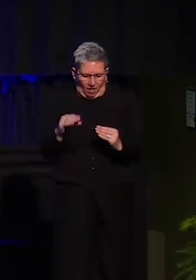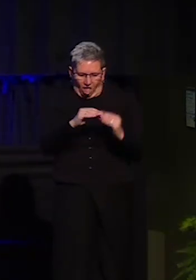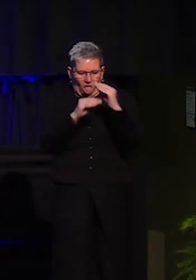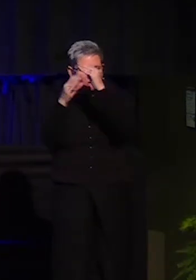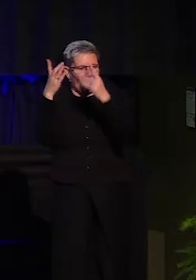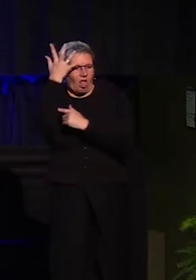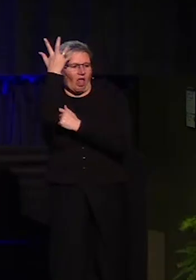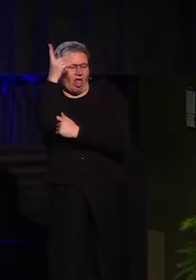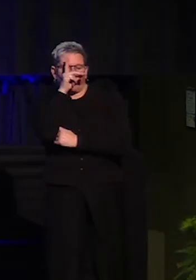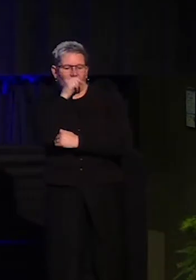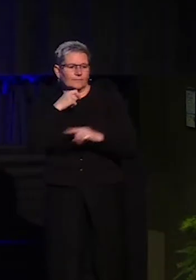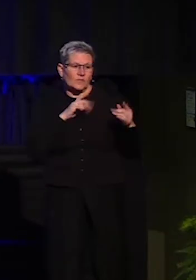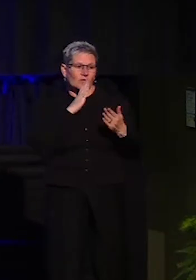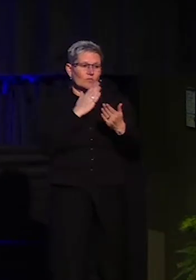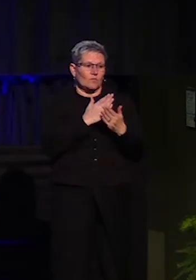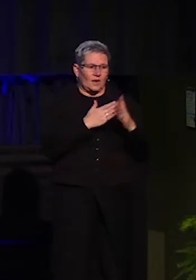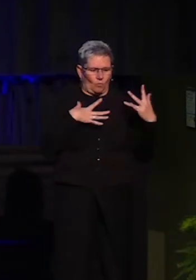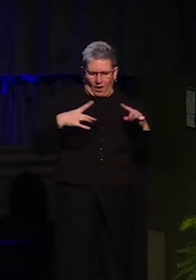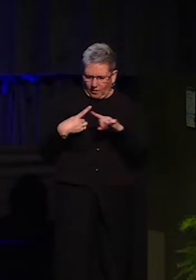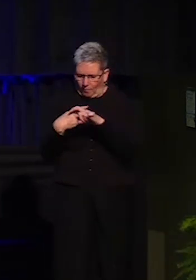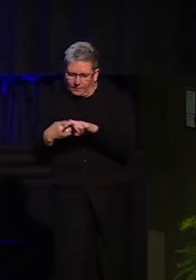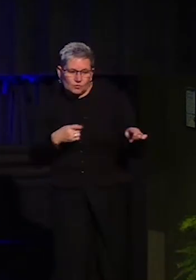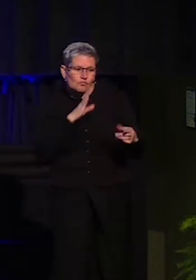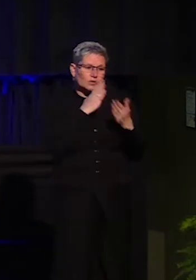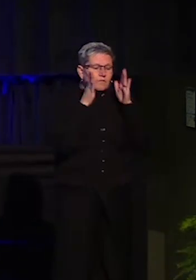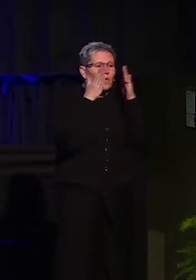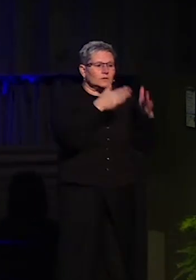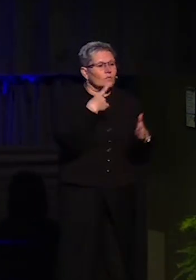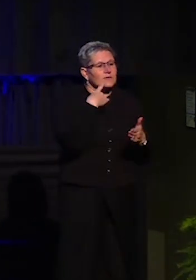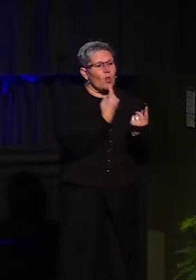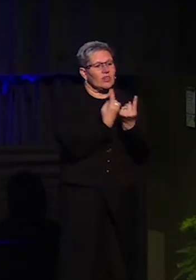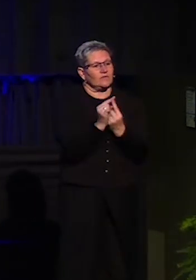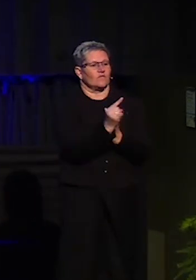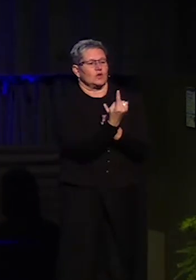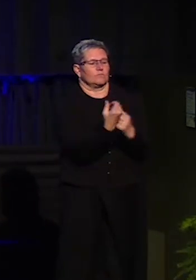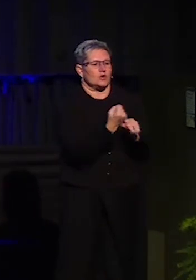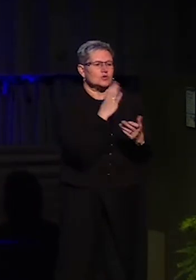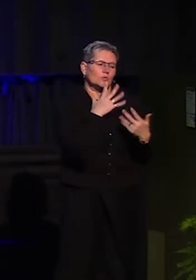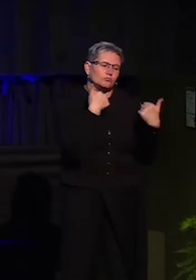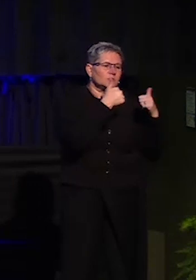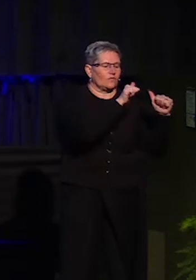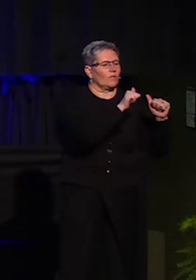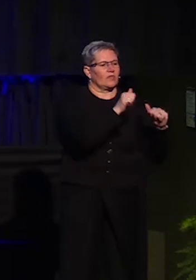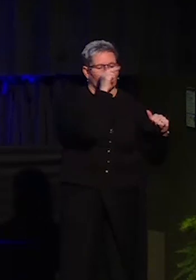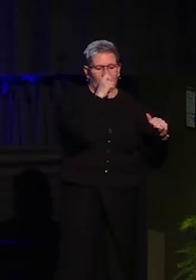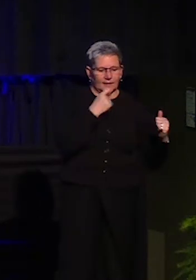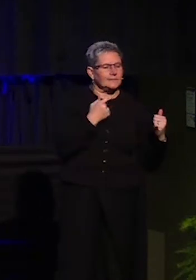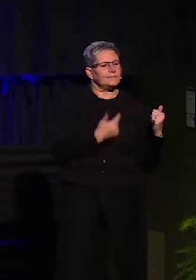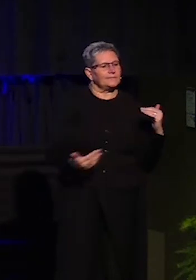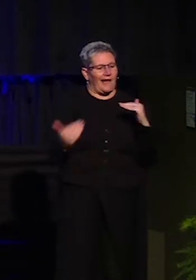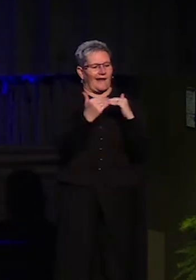things rather than doing the simple things well. I would also say, possibly controversially,